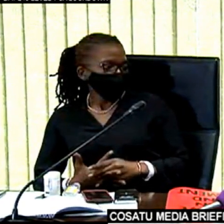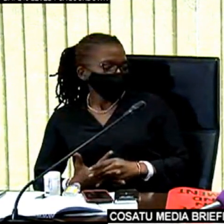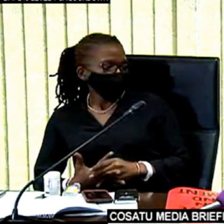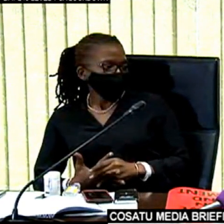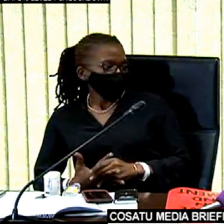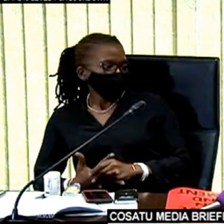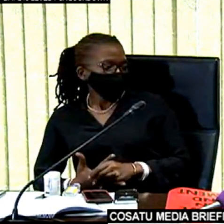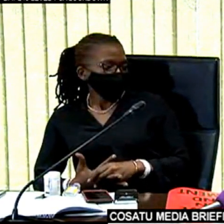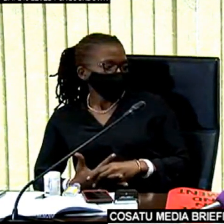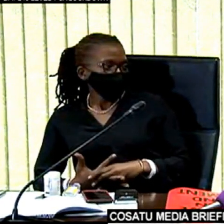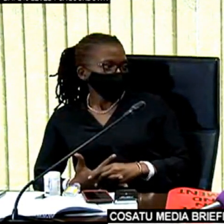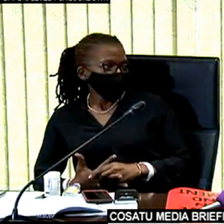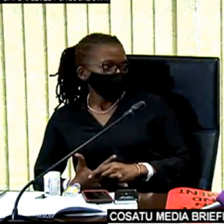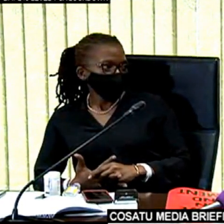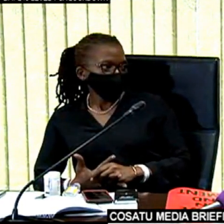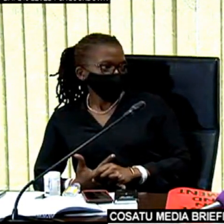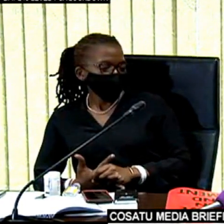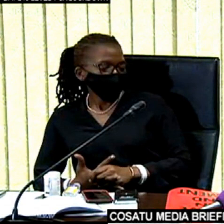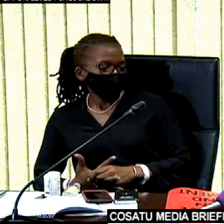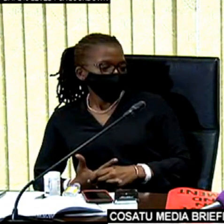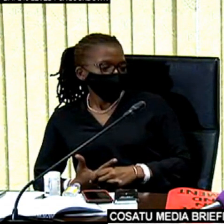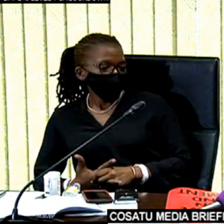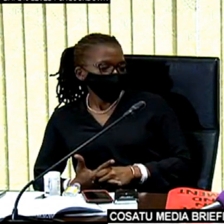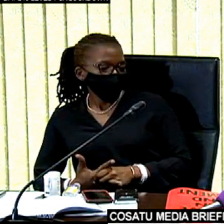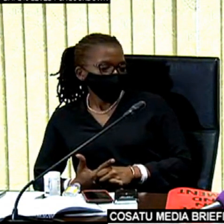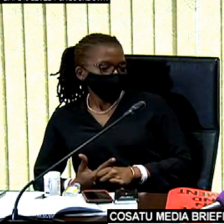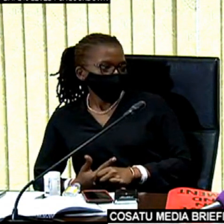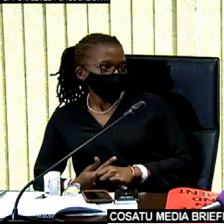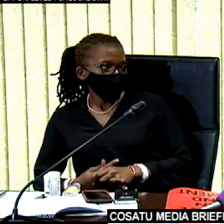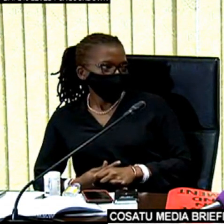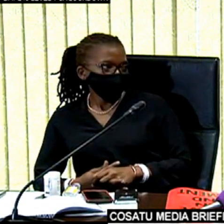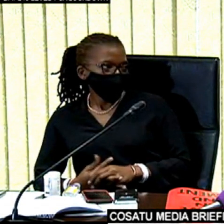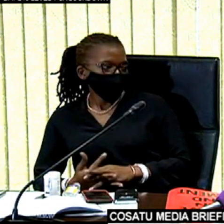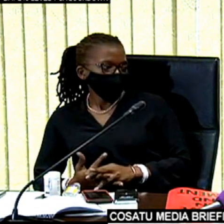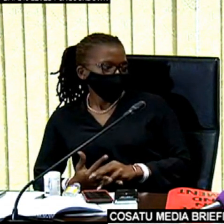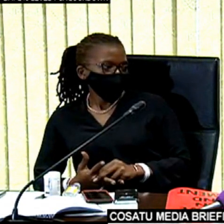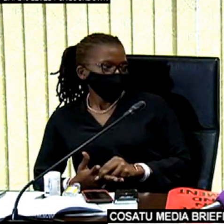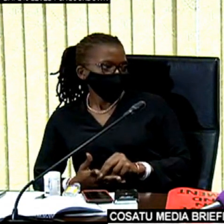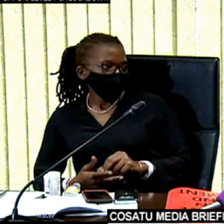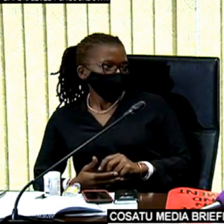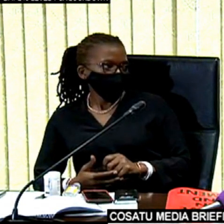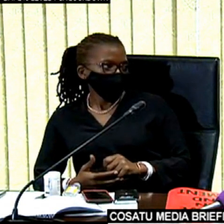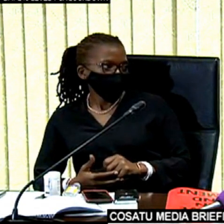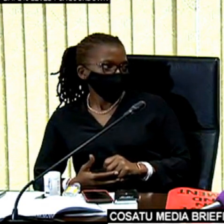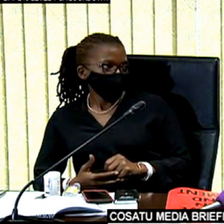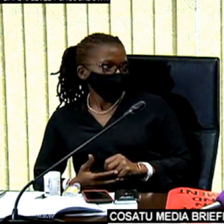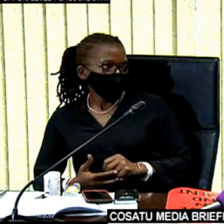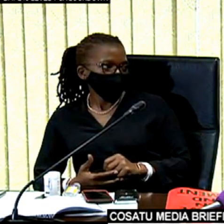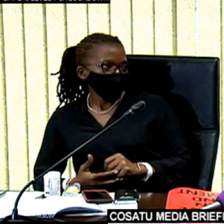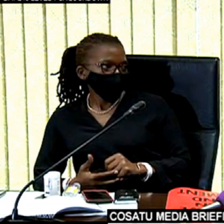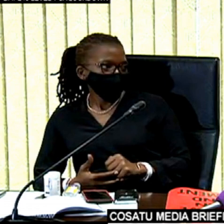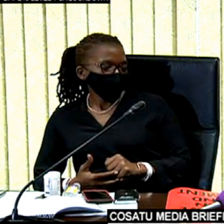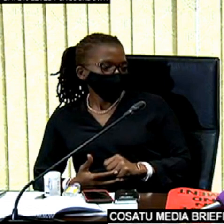because that thing of only counting Mbeki, Zuma, and Cyril might create an impression that we were